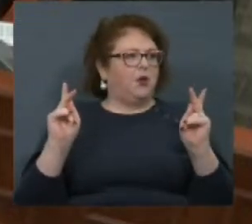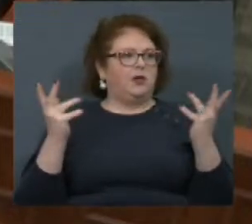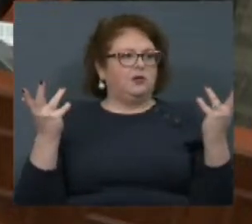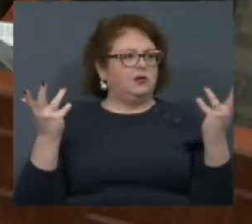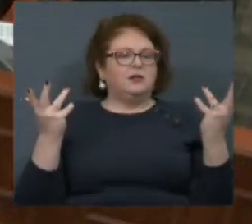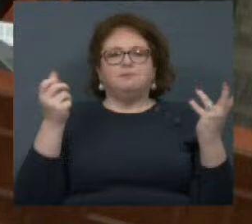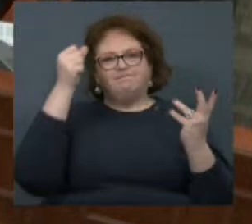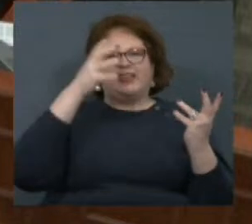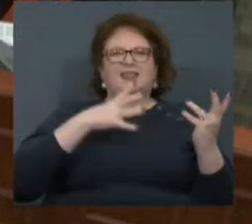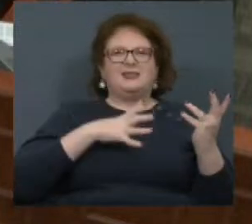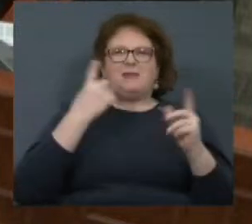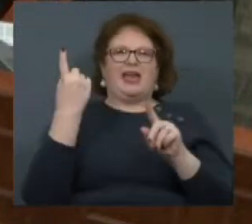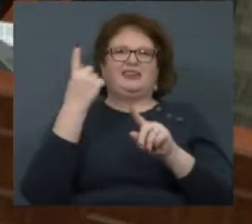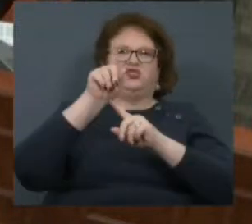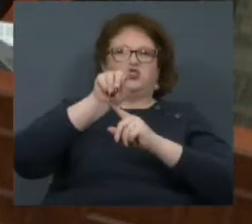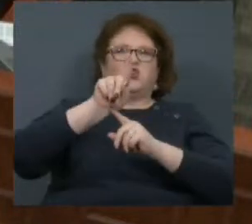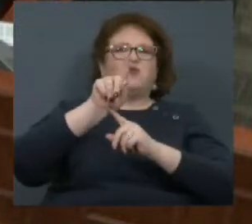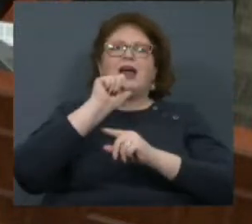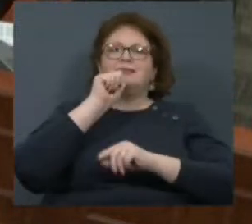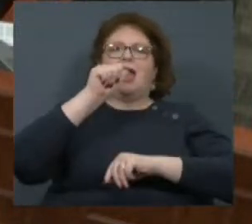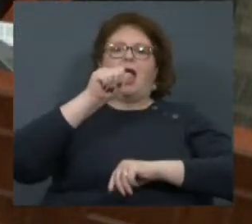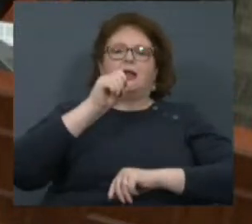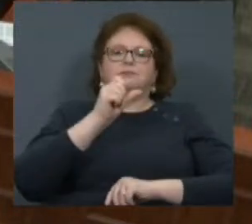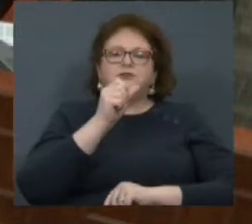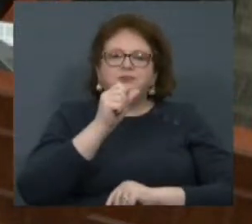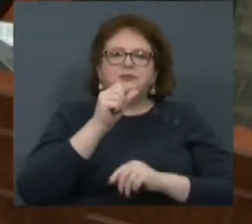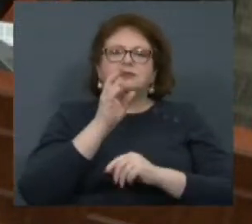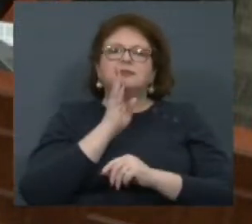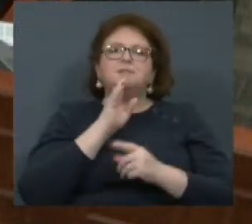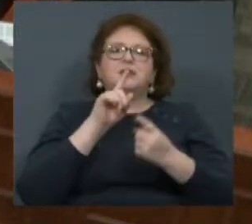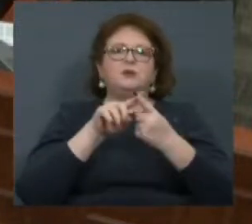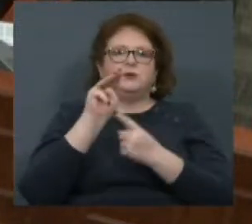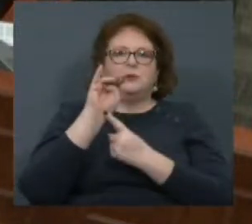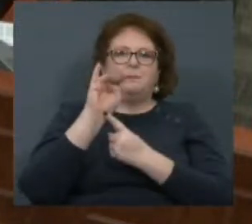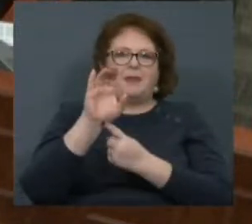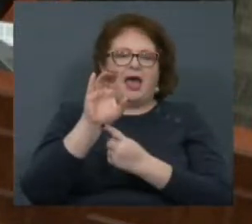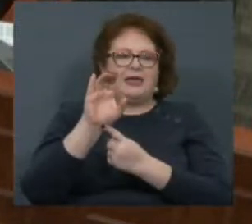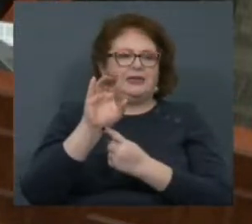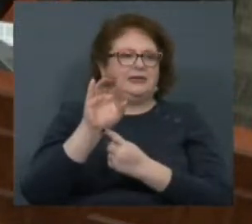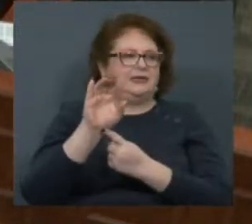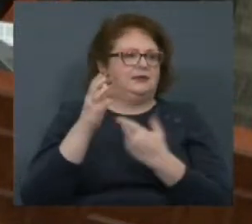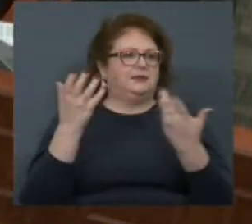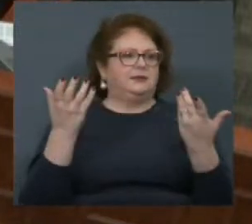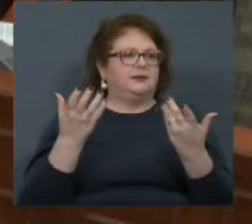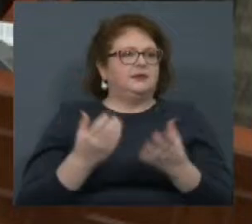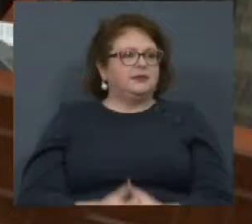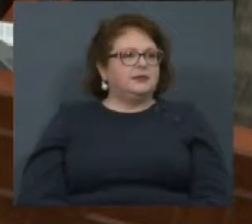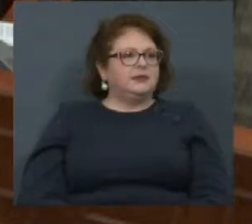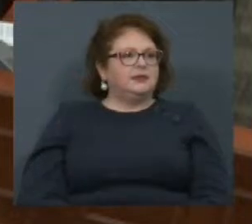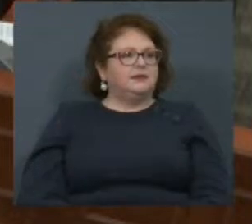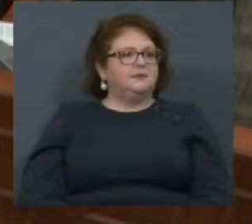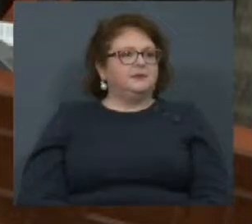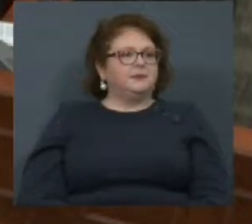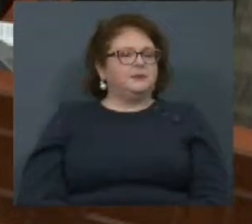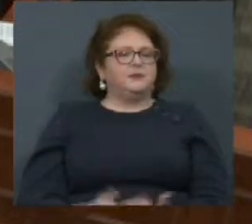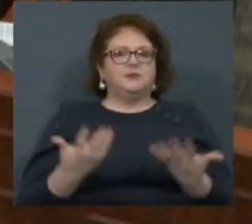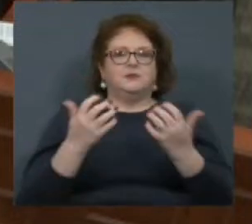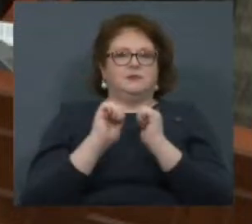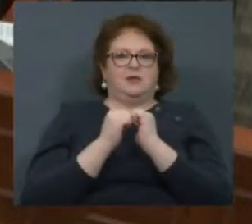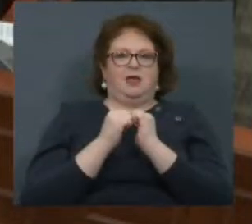interesting that 2 weeks ago, the people said we don't want to give the police any more funding, and here we are today talking about giving the police more